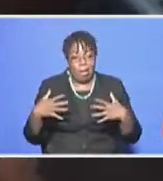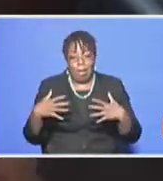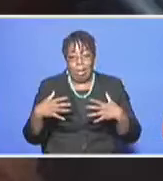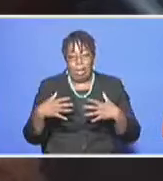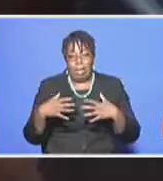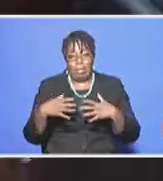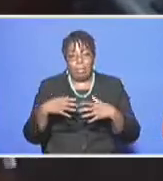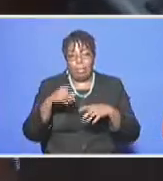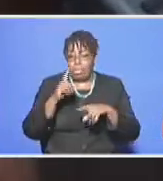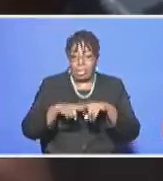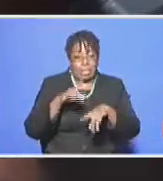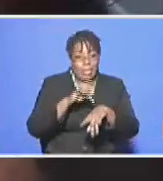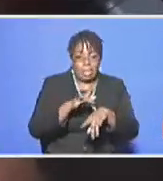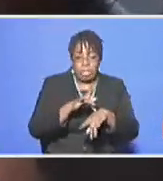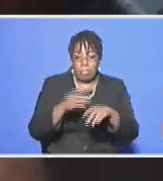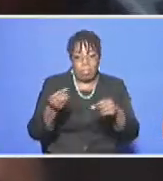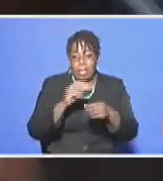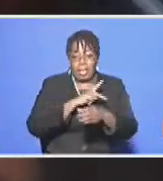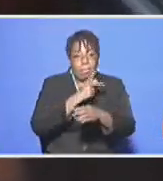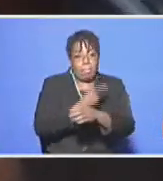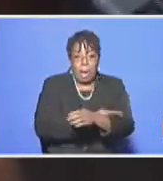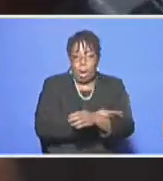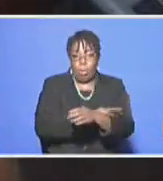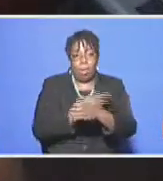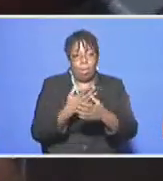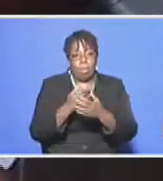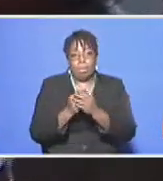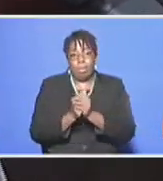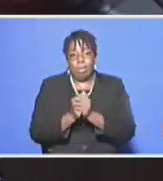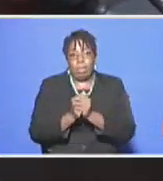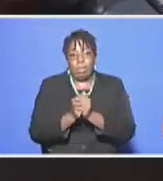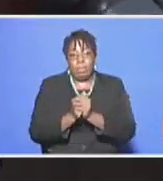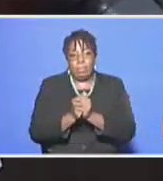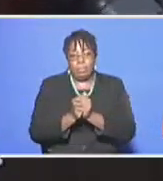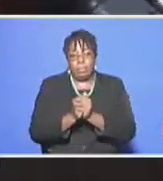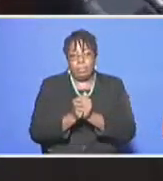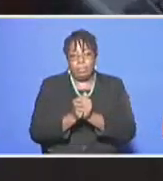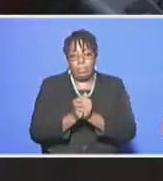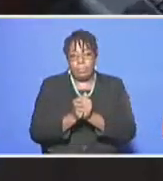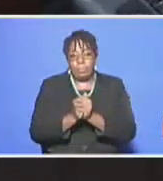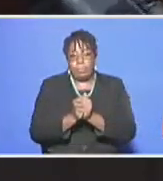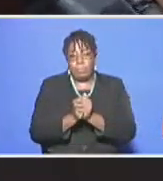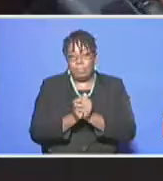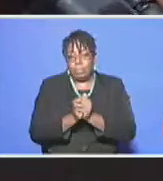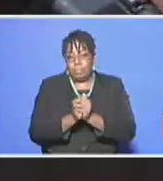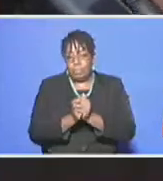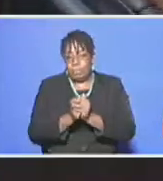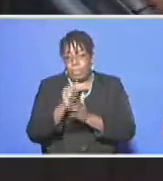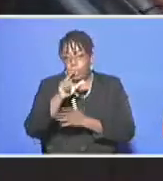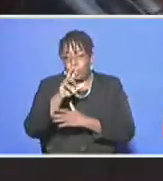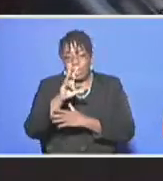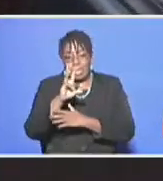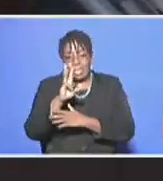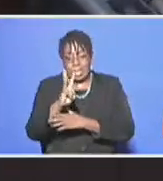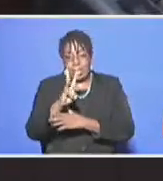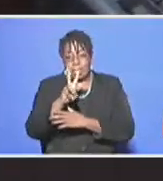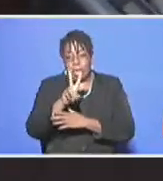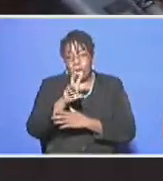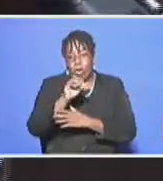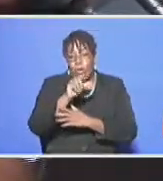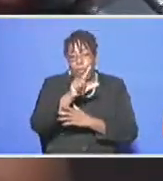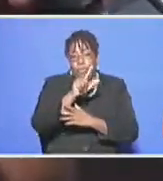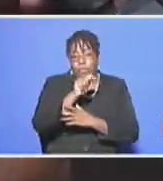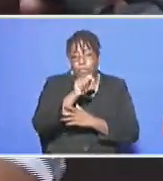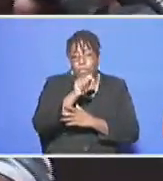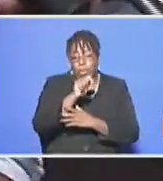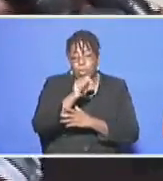You couldn't touch him. No power on. So it's apparently batteries. There's 3 12-volt batteries, 36 volts. That's a lot of energy.